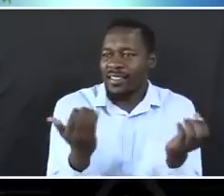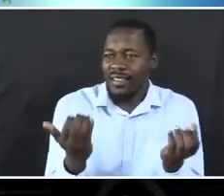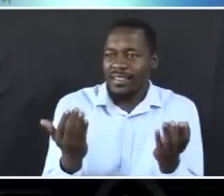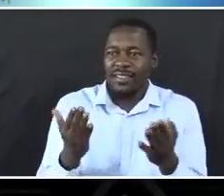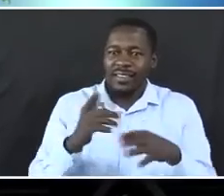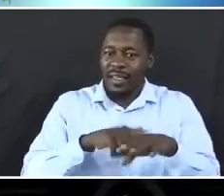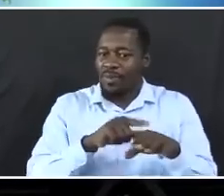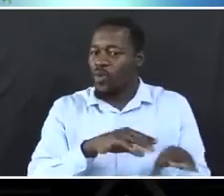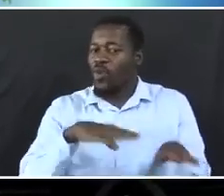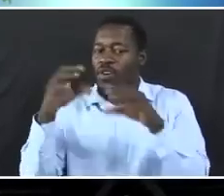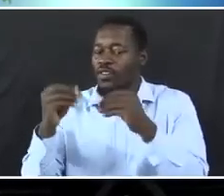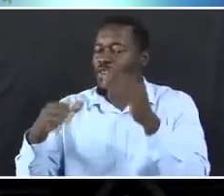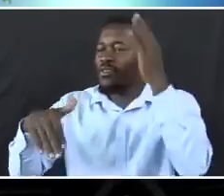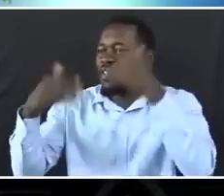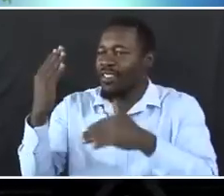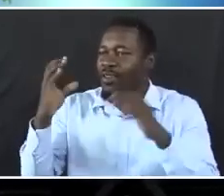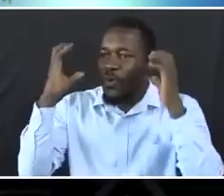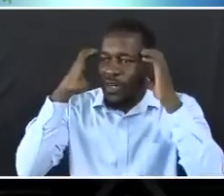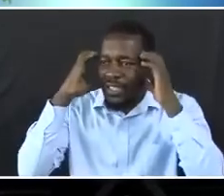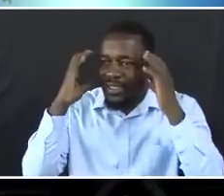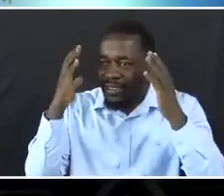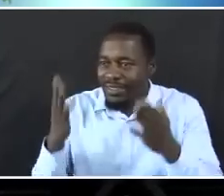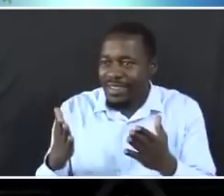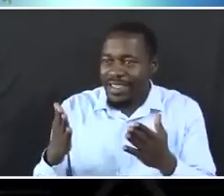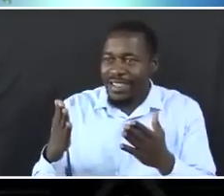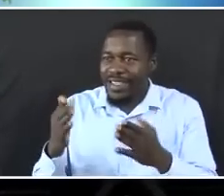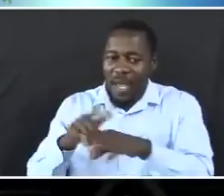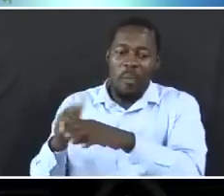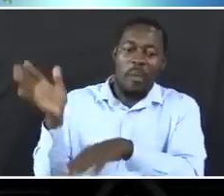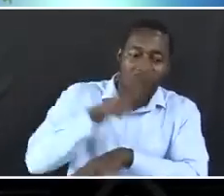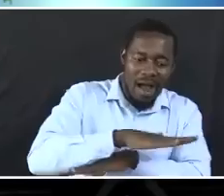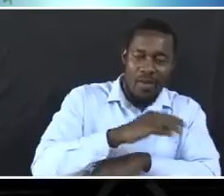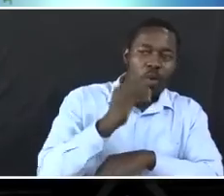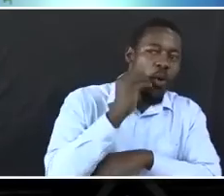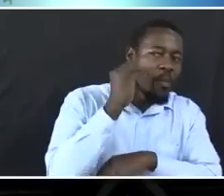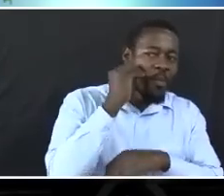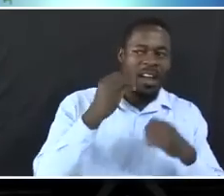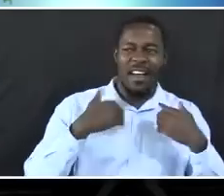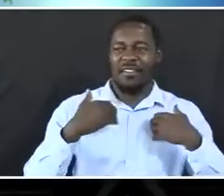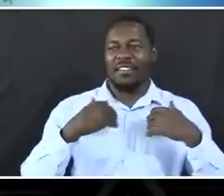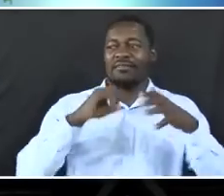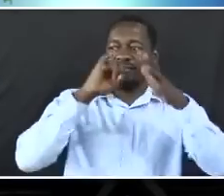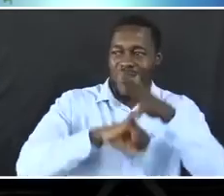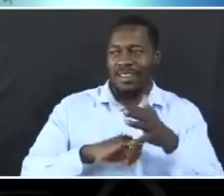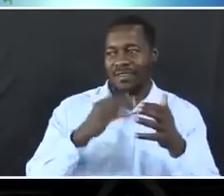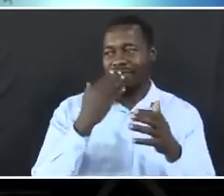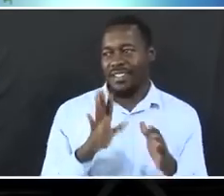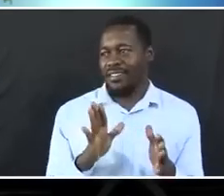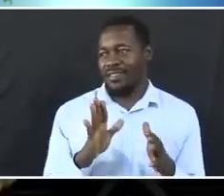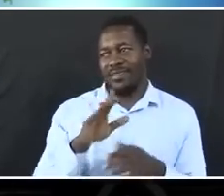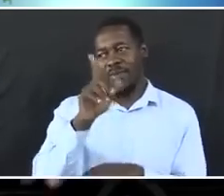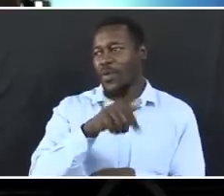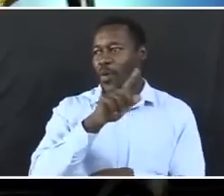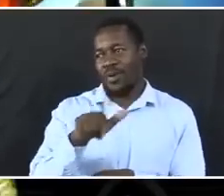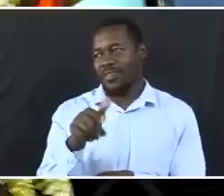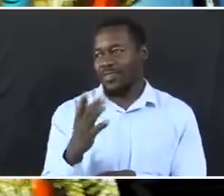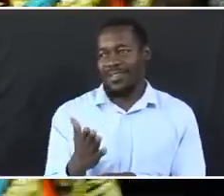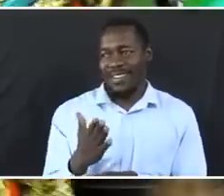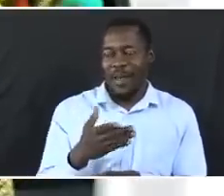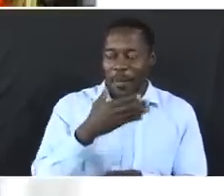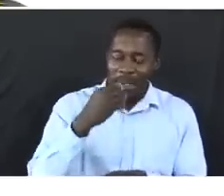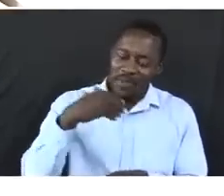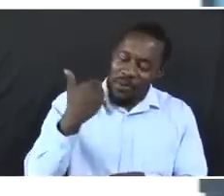come home, they're already coming home with a husband or a wife. And when you begin to find